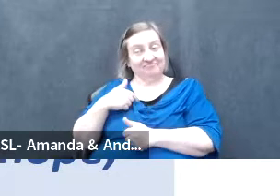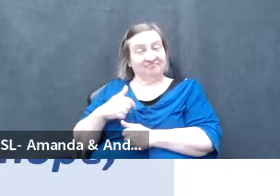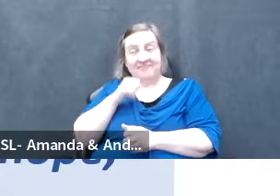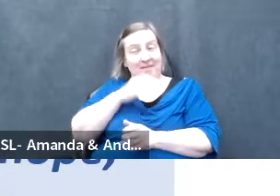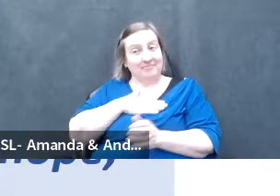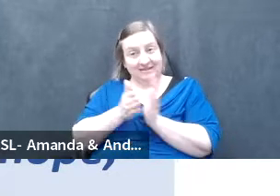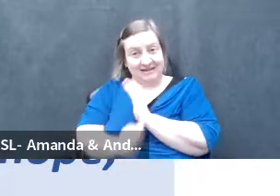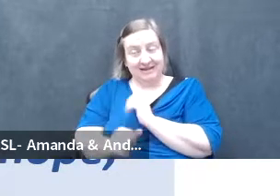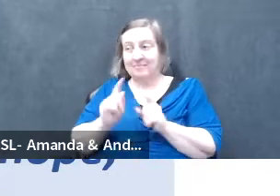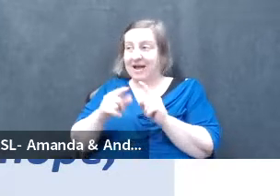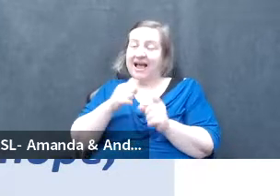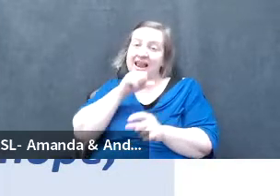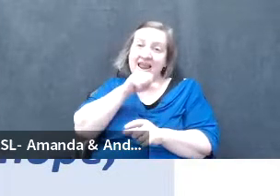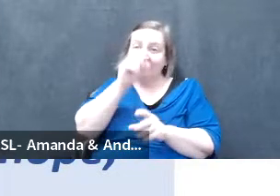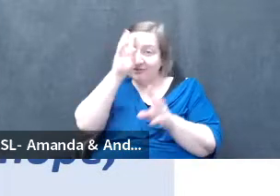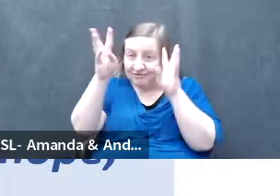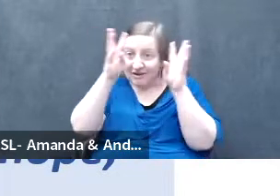the creativity out there.